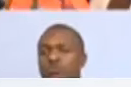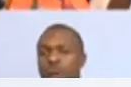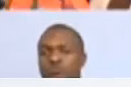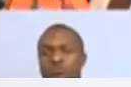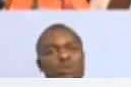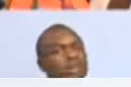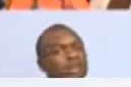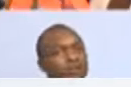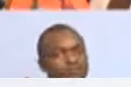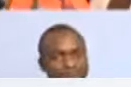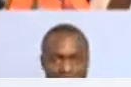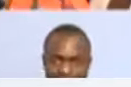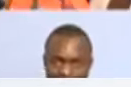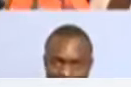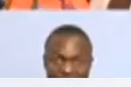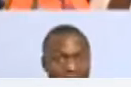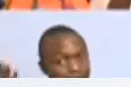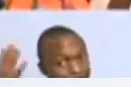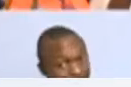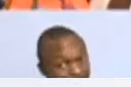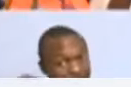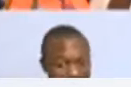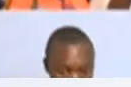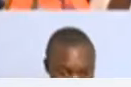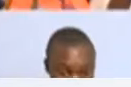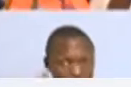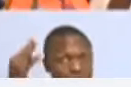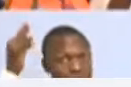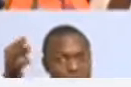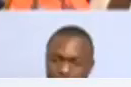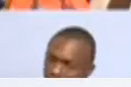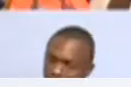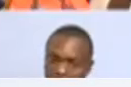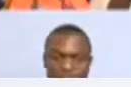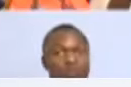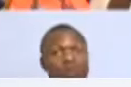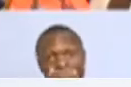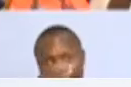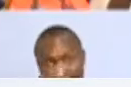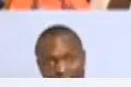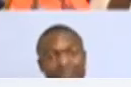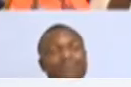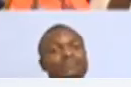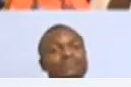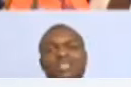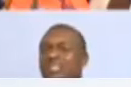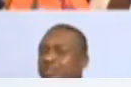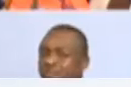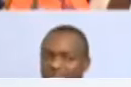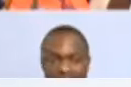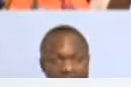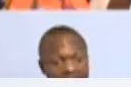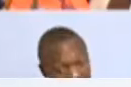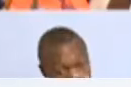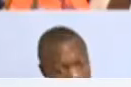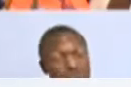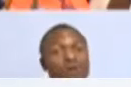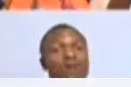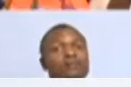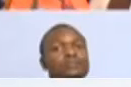tolerated, past, present, future, all forms. And there's nothing to hide